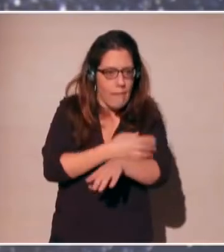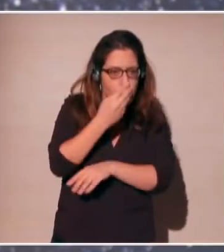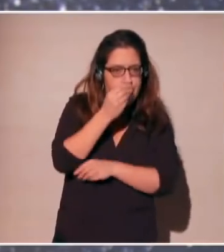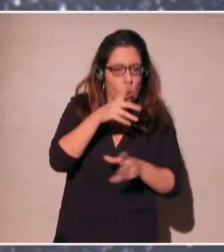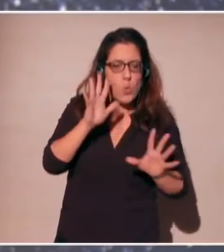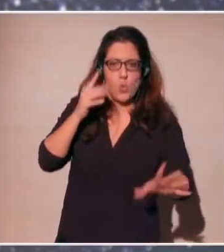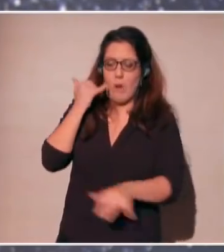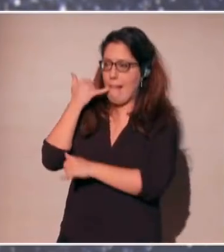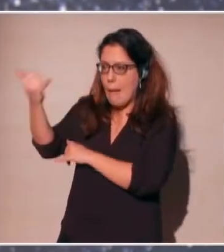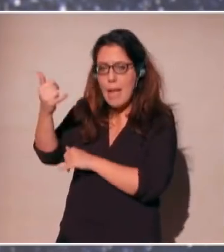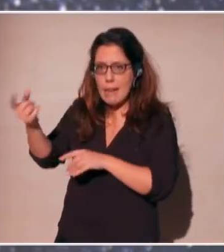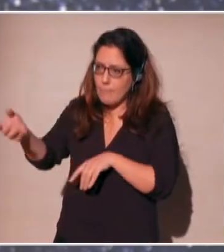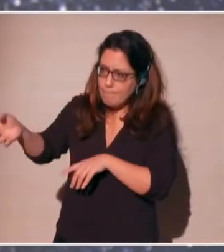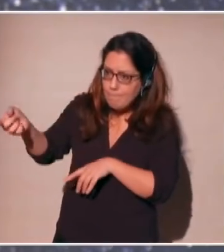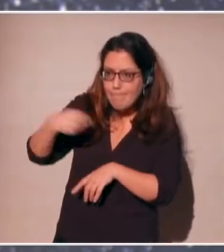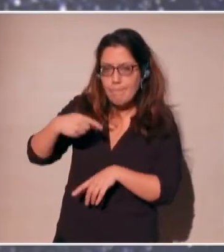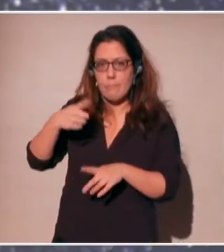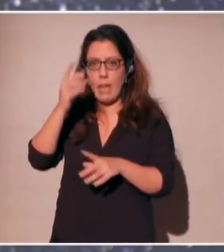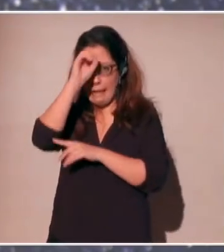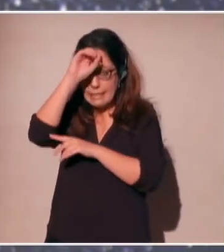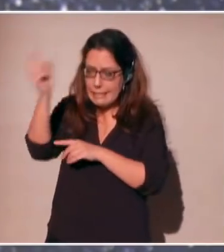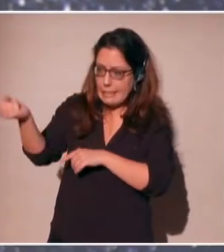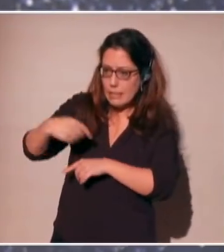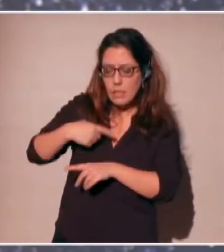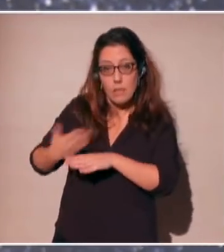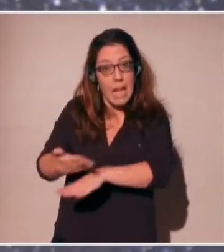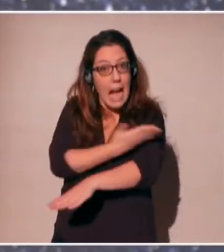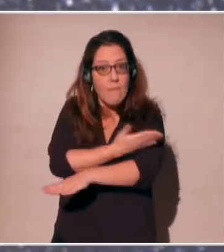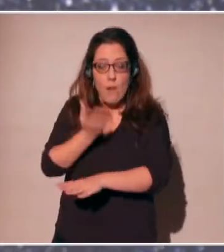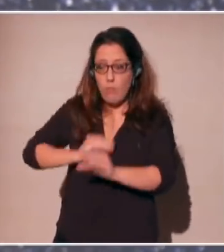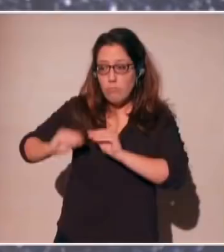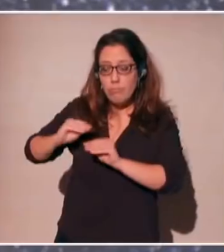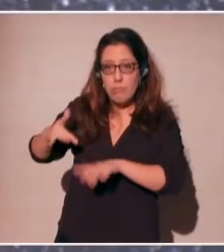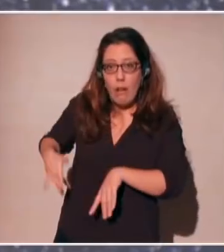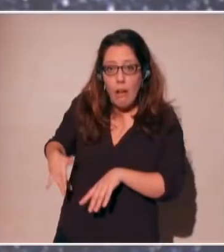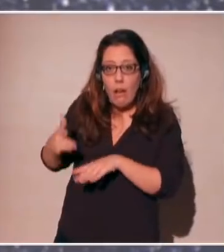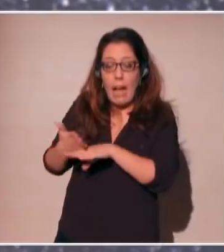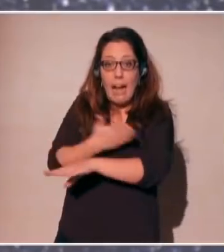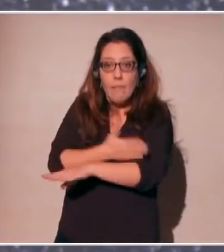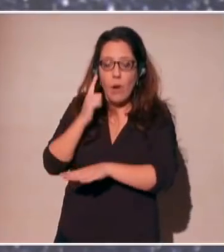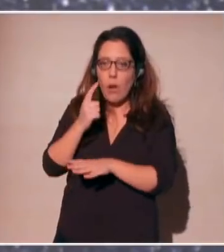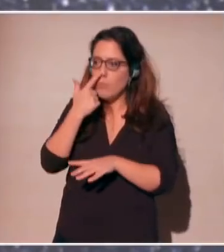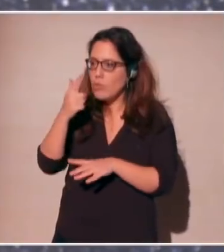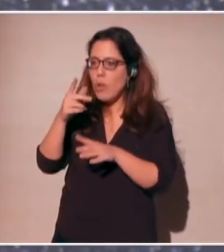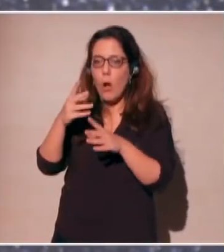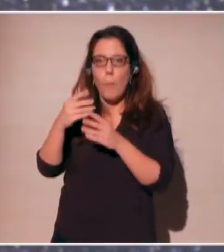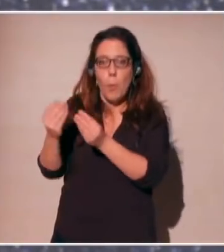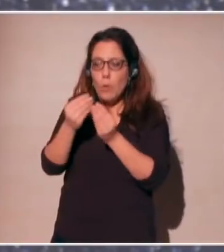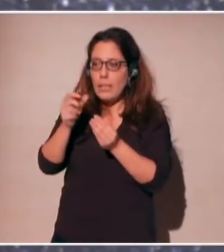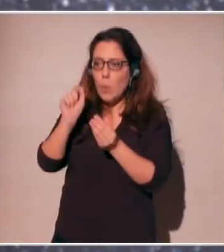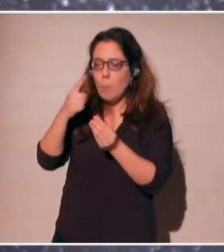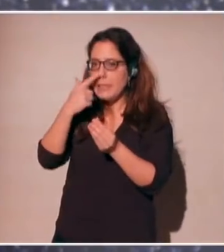serious drop in dialysis cases in this subgroup. This is something that can be done with AI. And this is a great